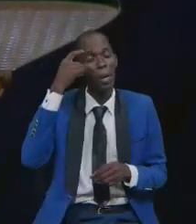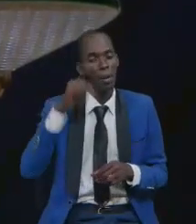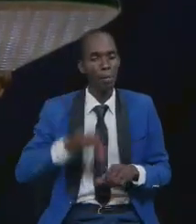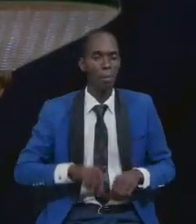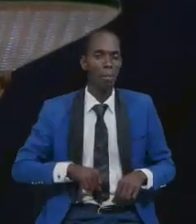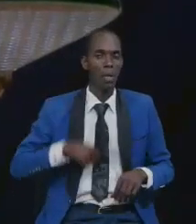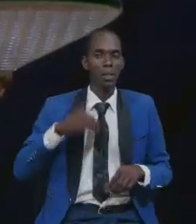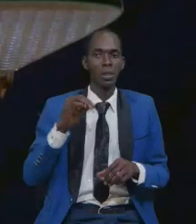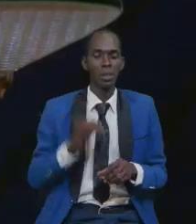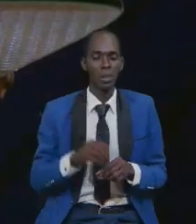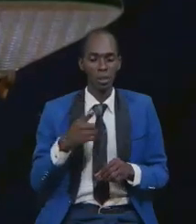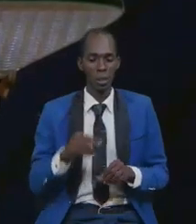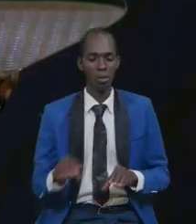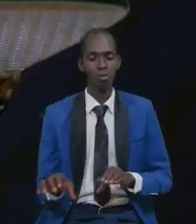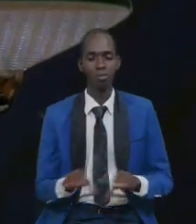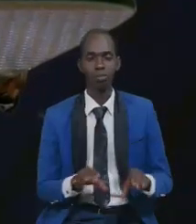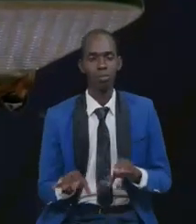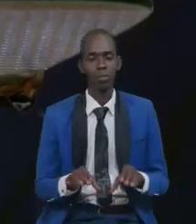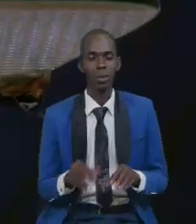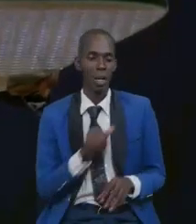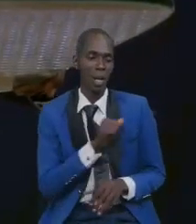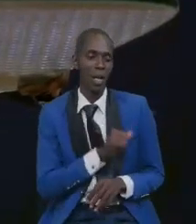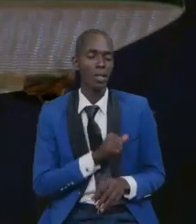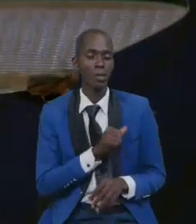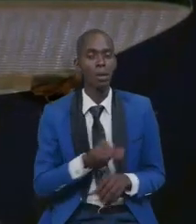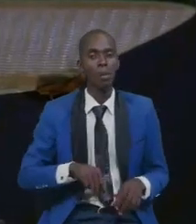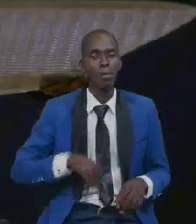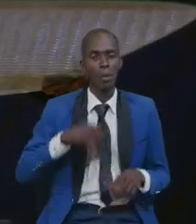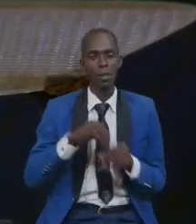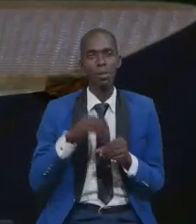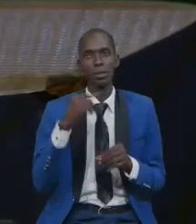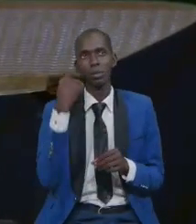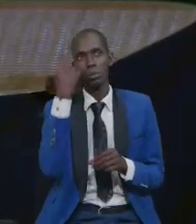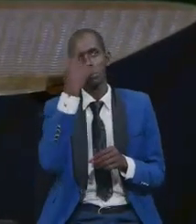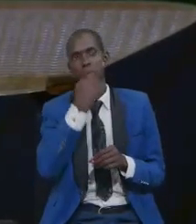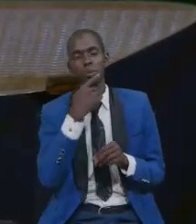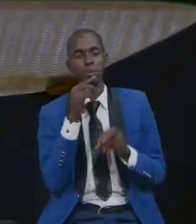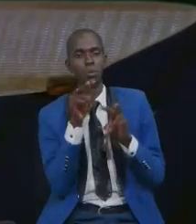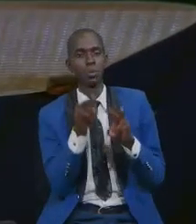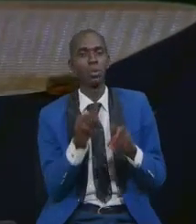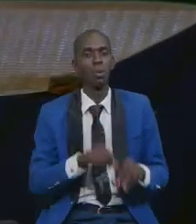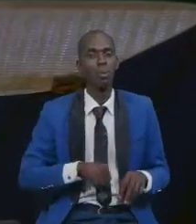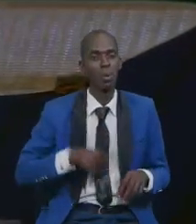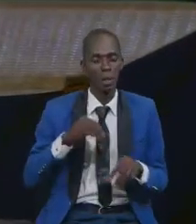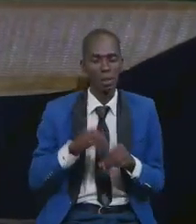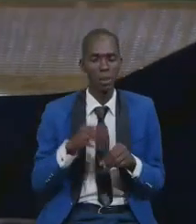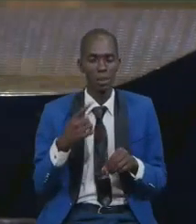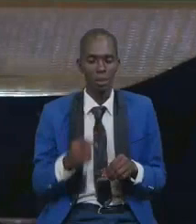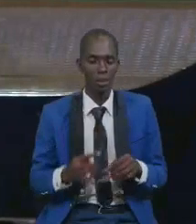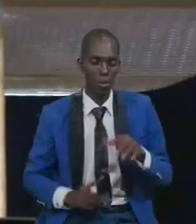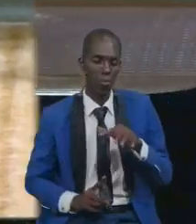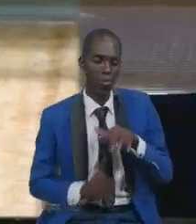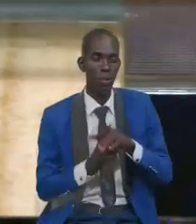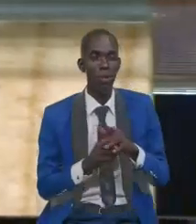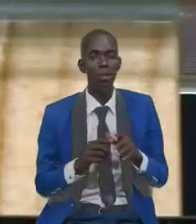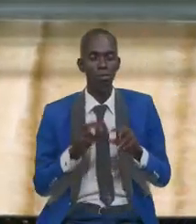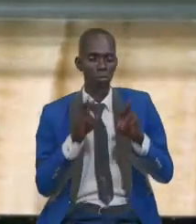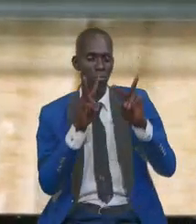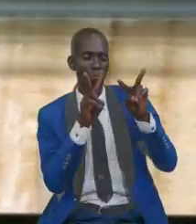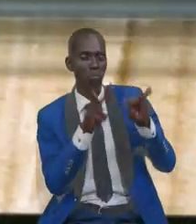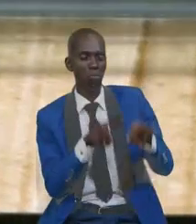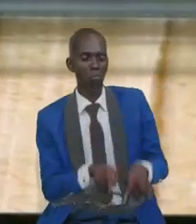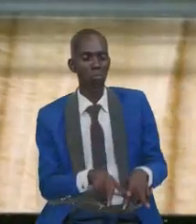the attitude, pride in the look, pride in the appearance, looking down on every